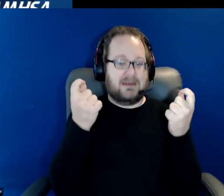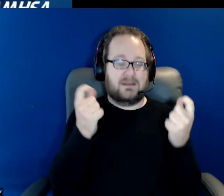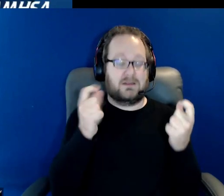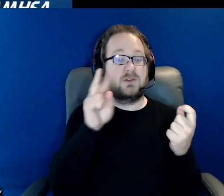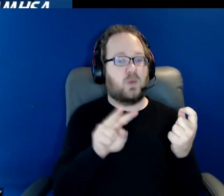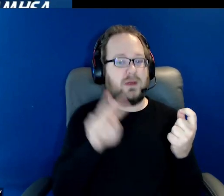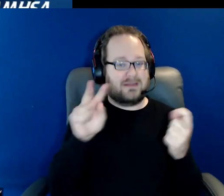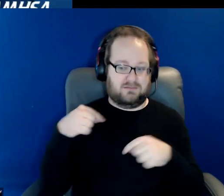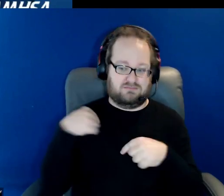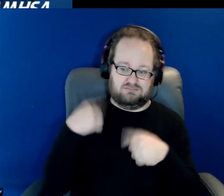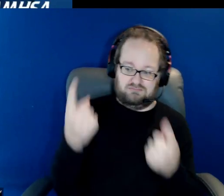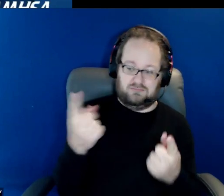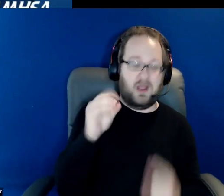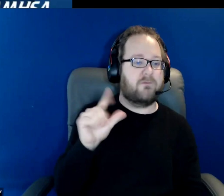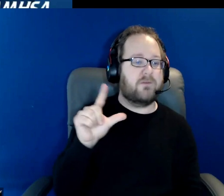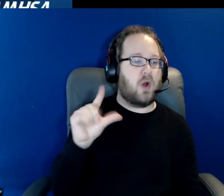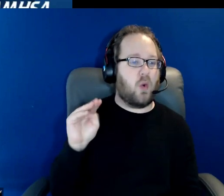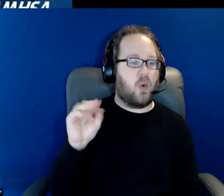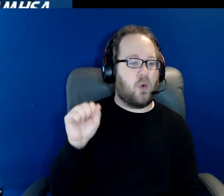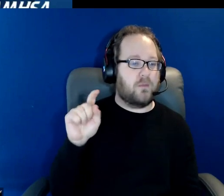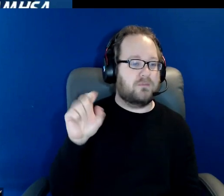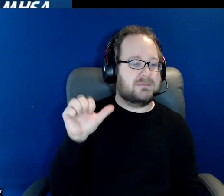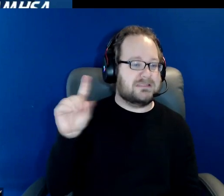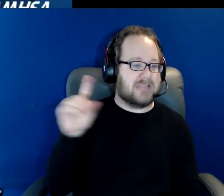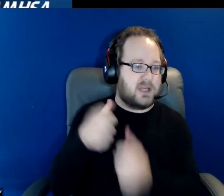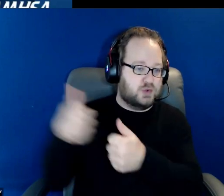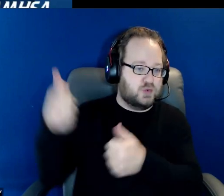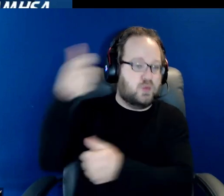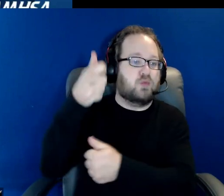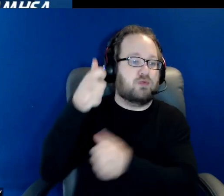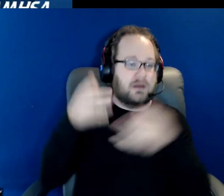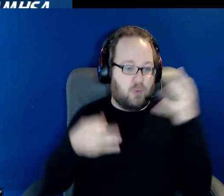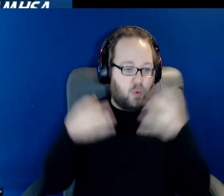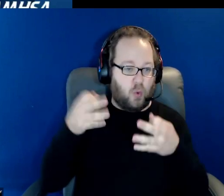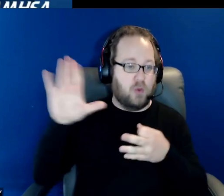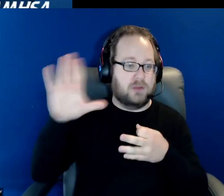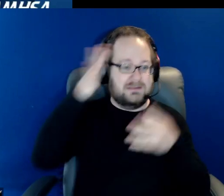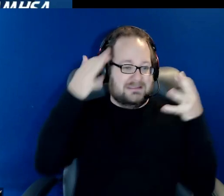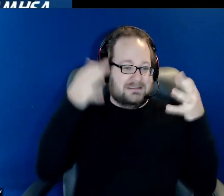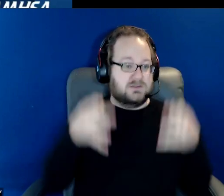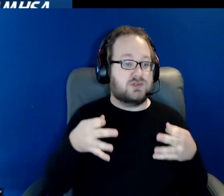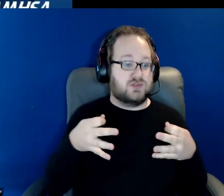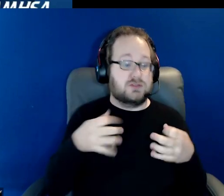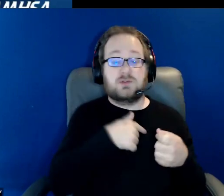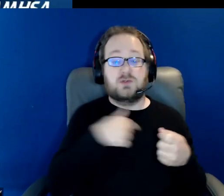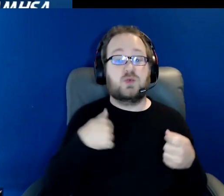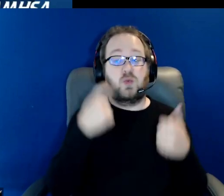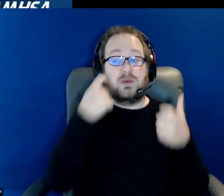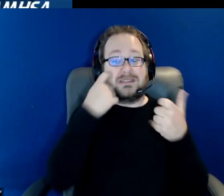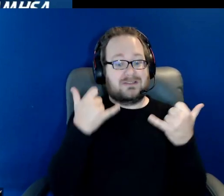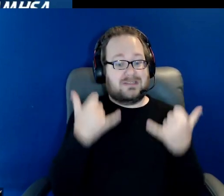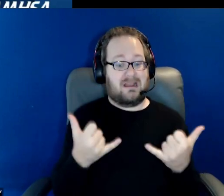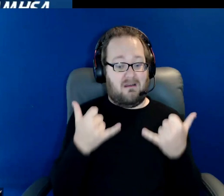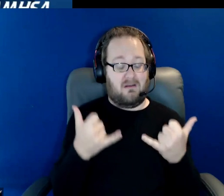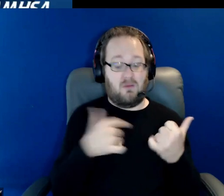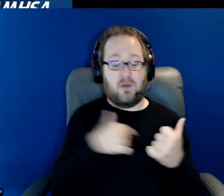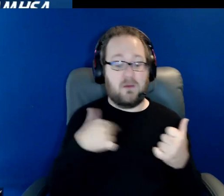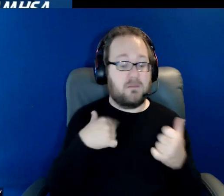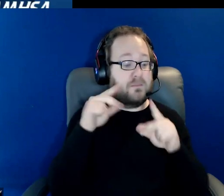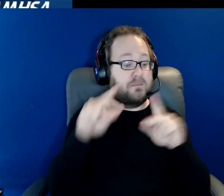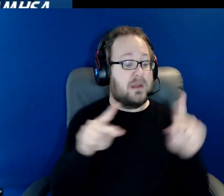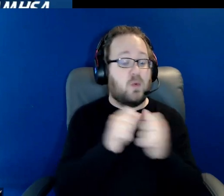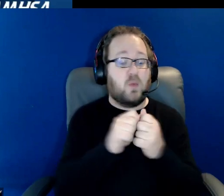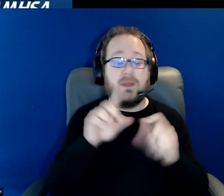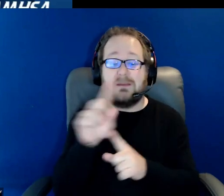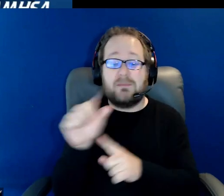22nd. With that in mind, it's important to recognize that people with mental health conditions live independently in our communities